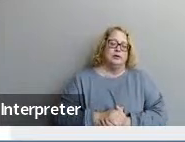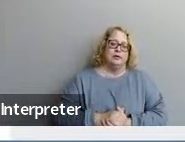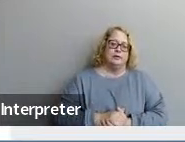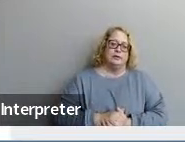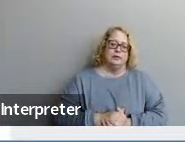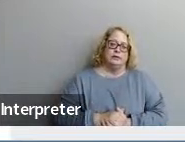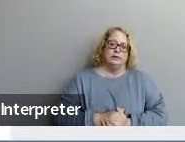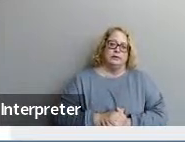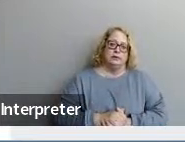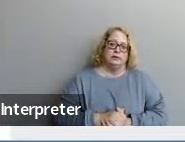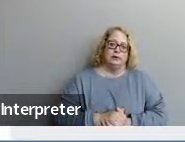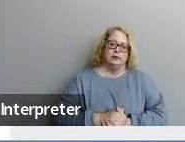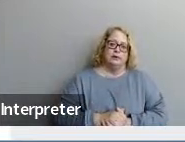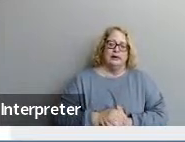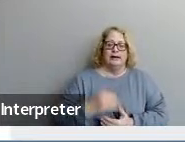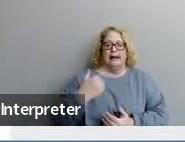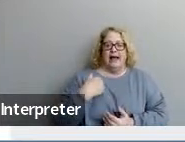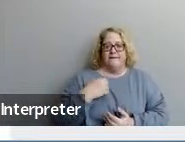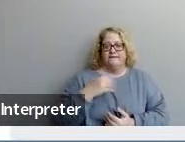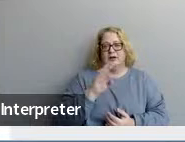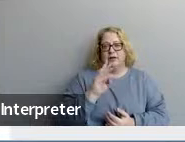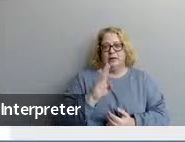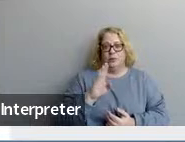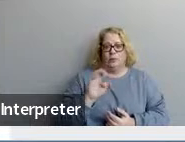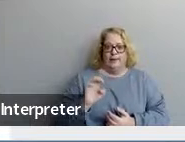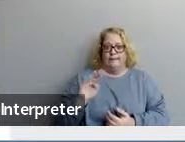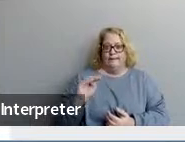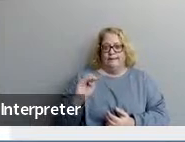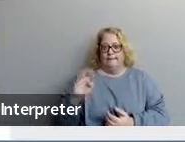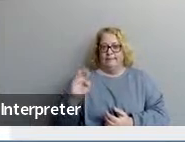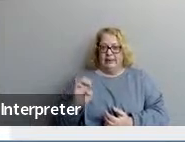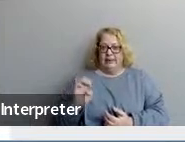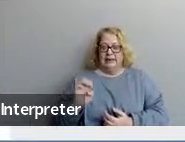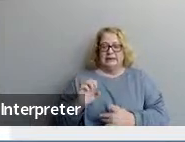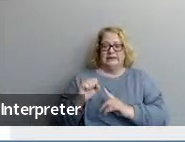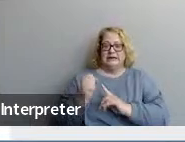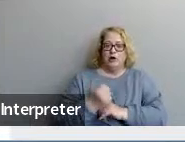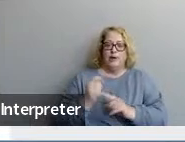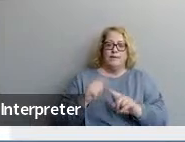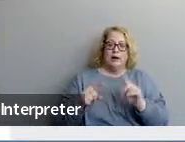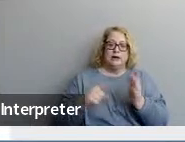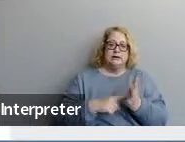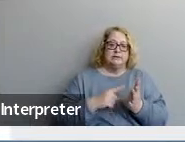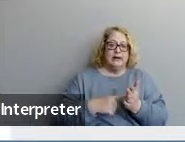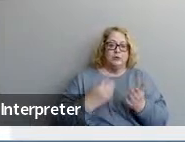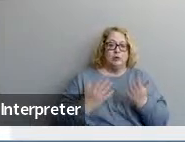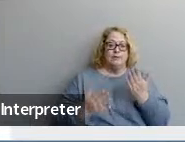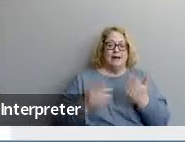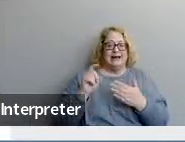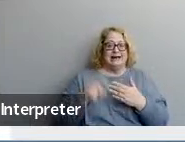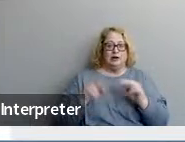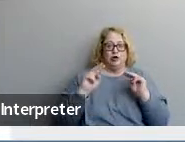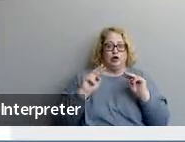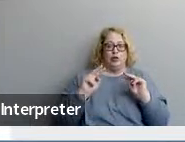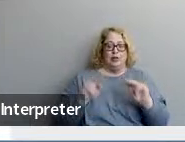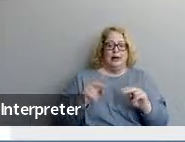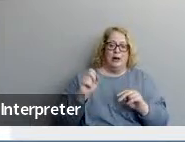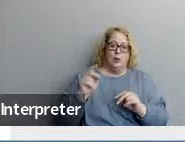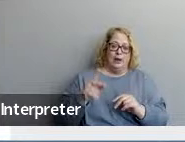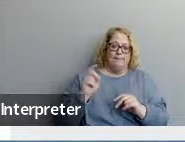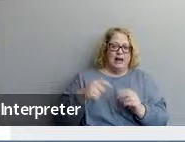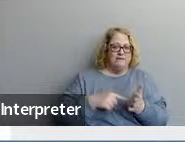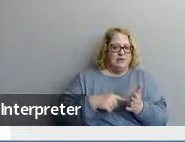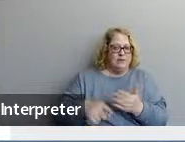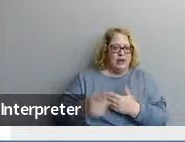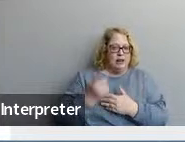of the BD scenario we're talking about taking place, that there are going to be times that we might need to look at, okay, I